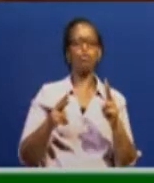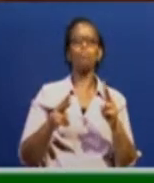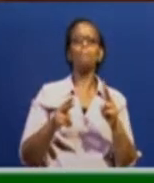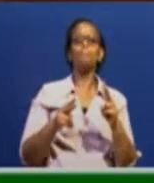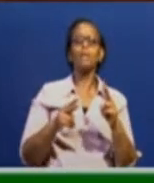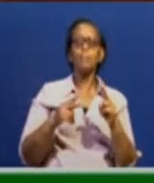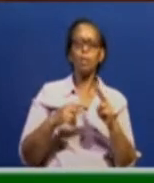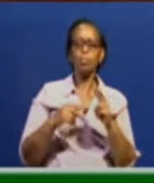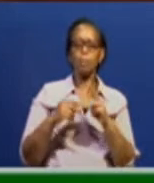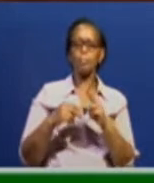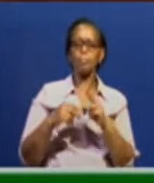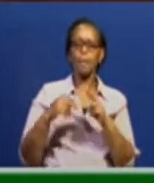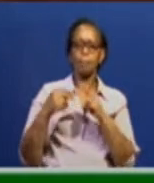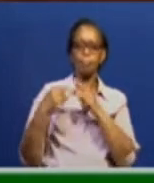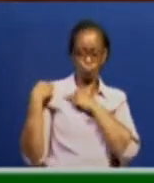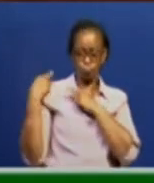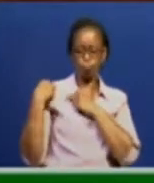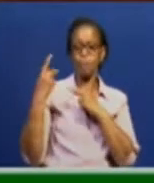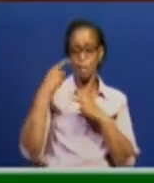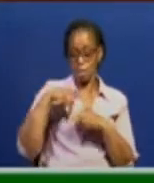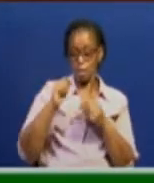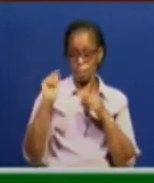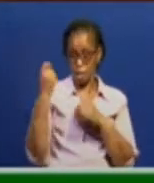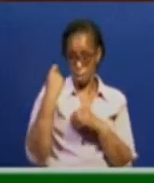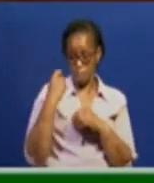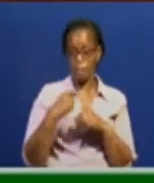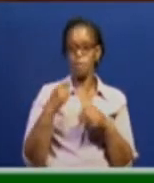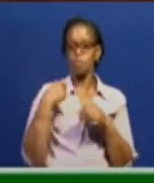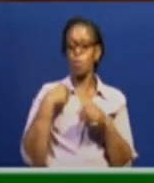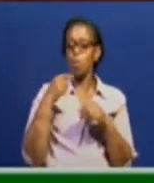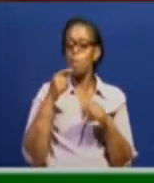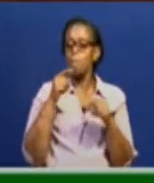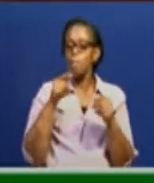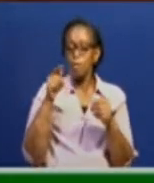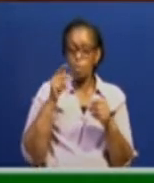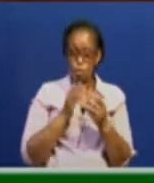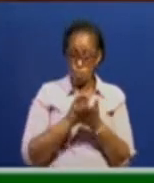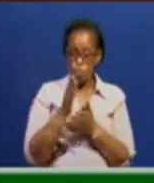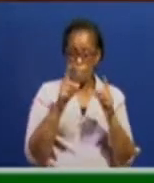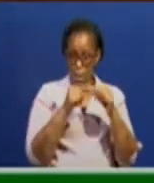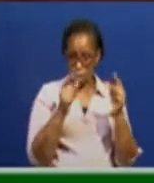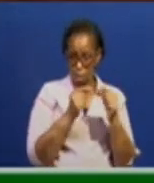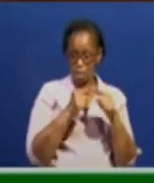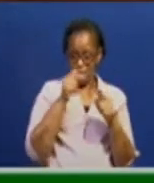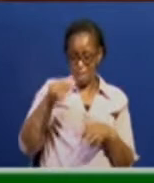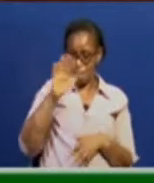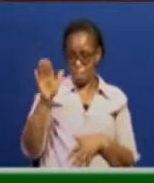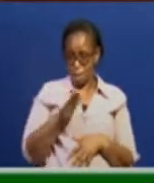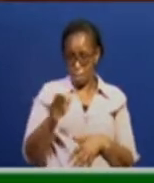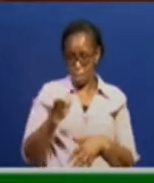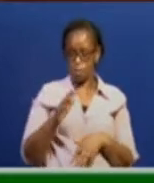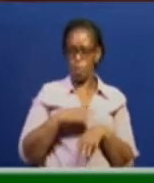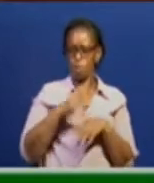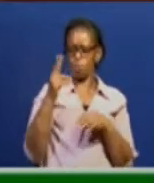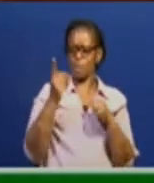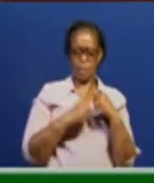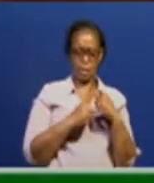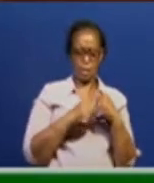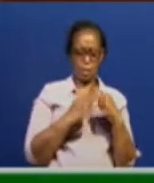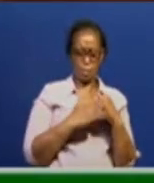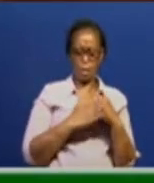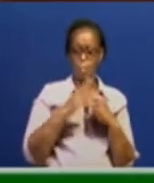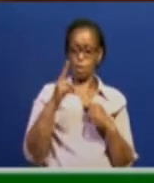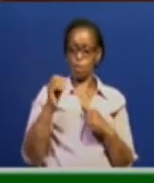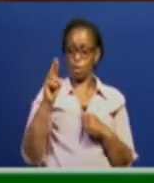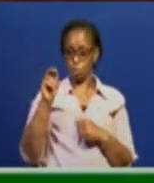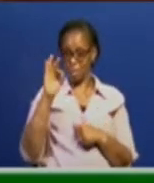Republic. In this regard, honorable members, by way of a message to the House dated 26 September 2023,